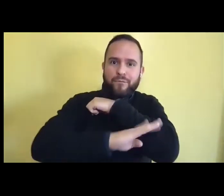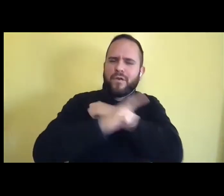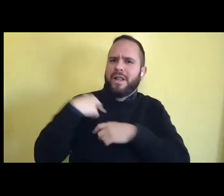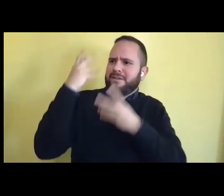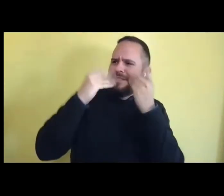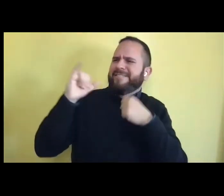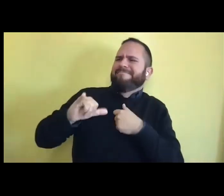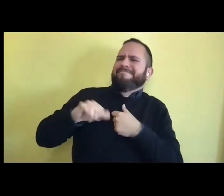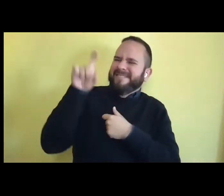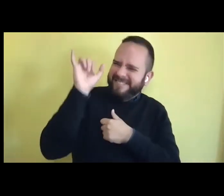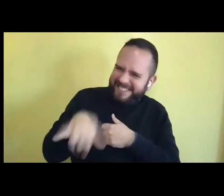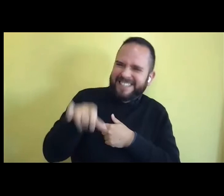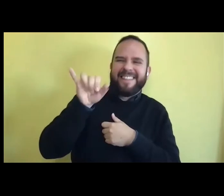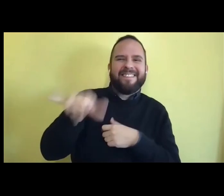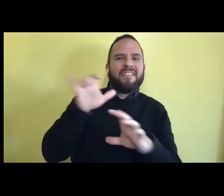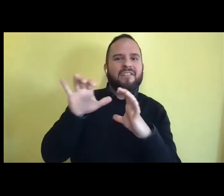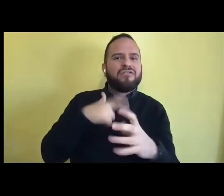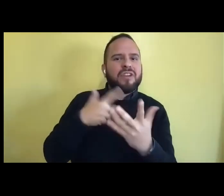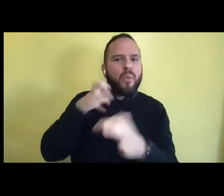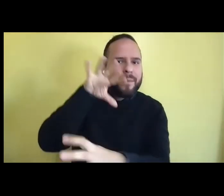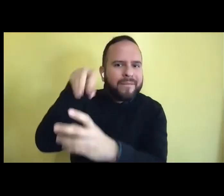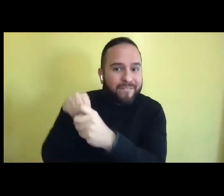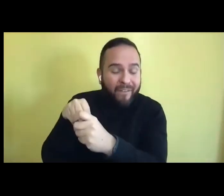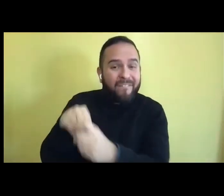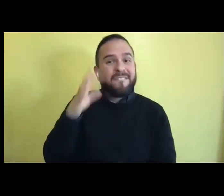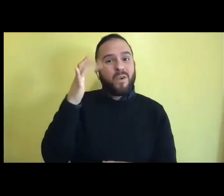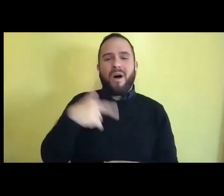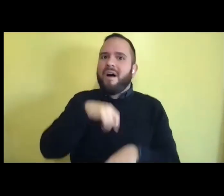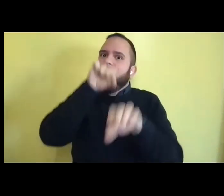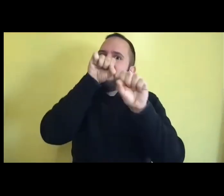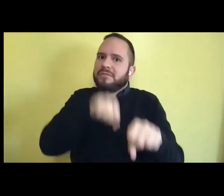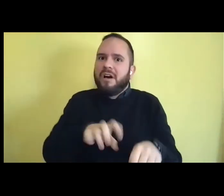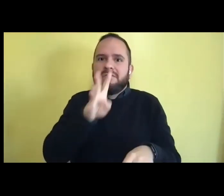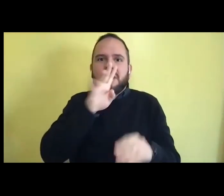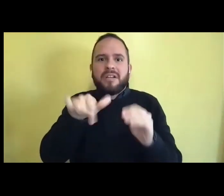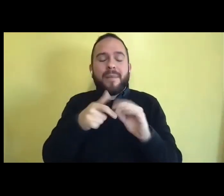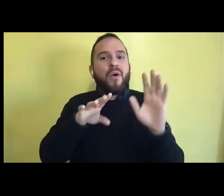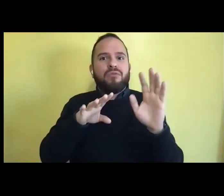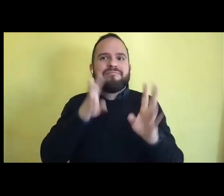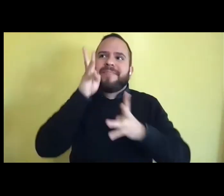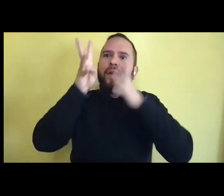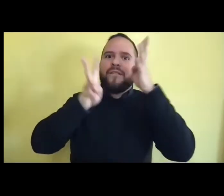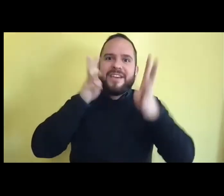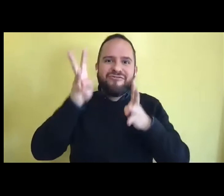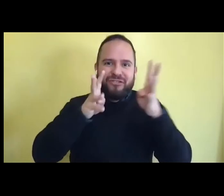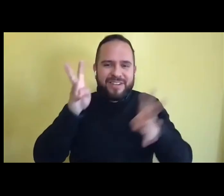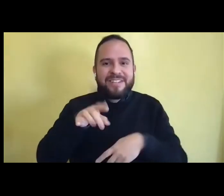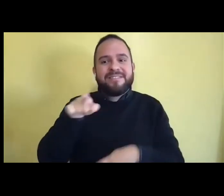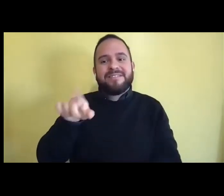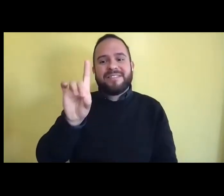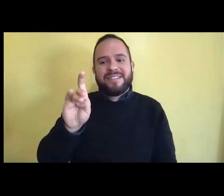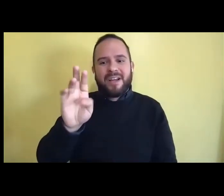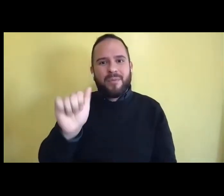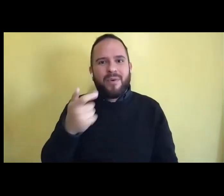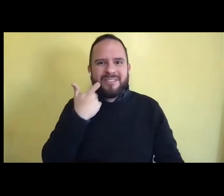the conversation I want to be a part of. And that's because I love talking about innovation. As Deborah described,